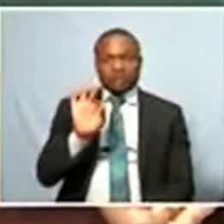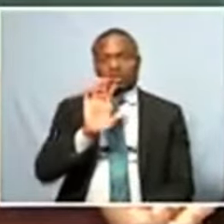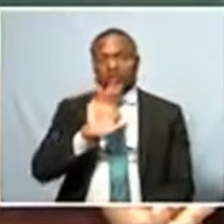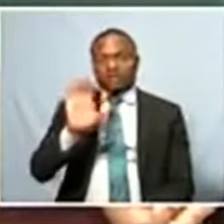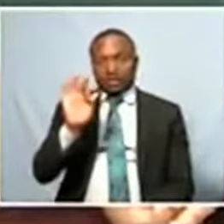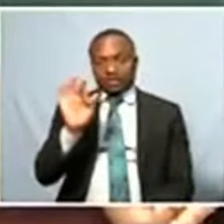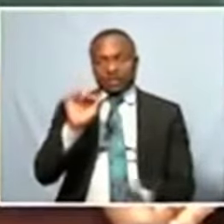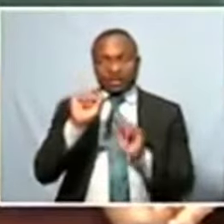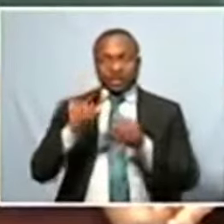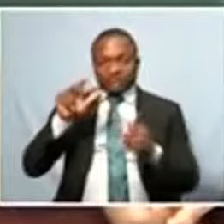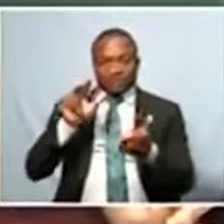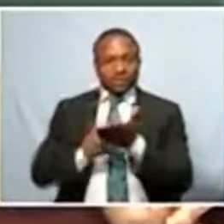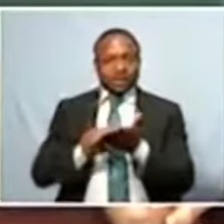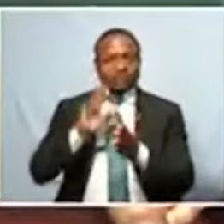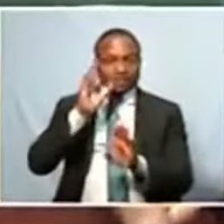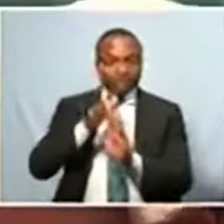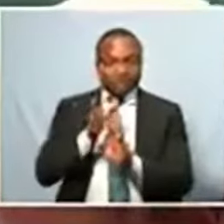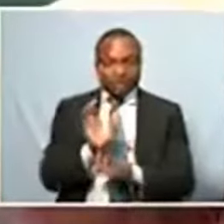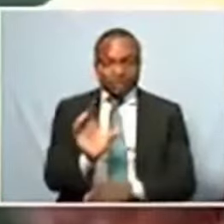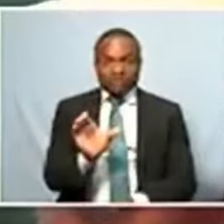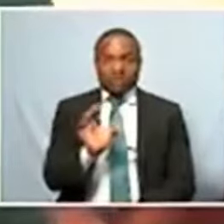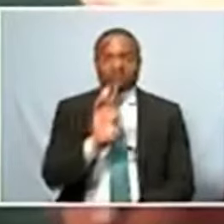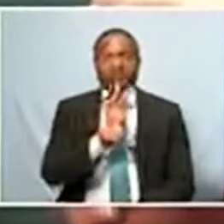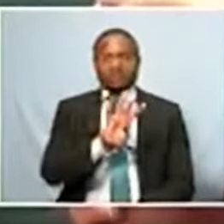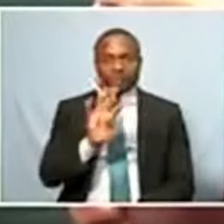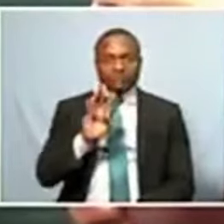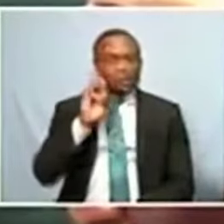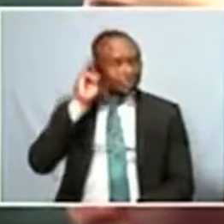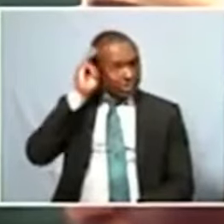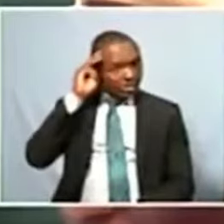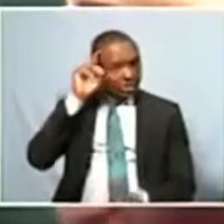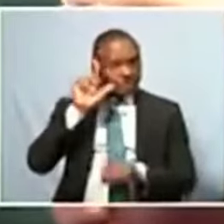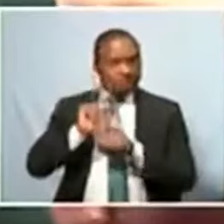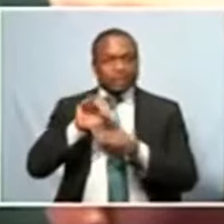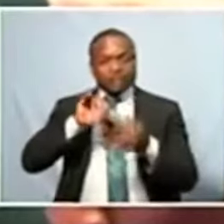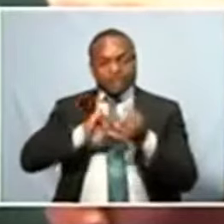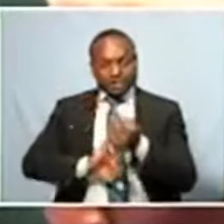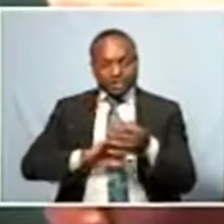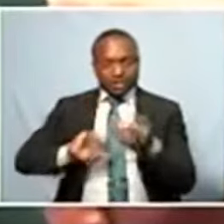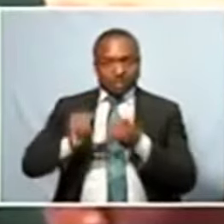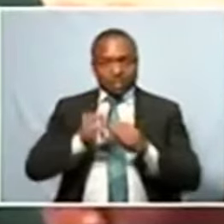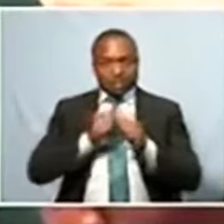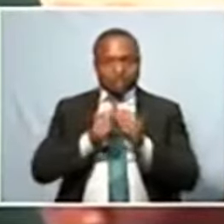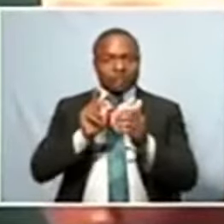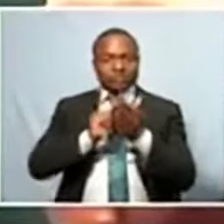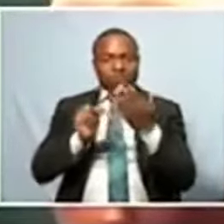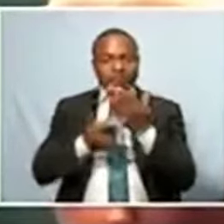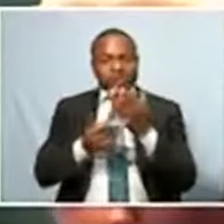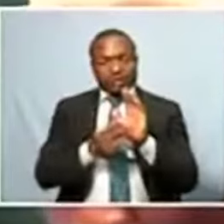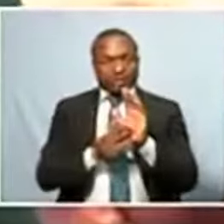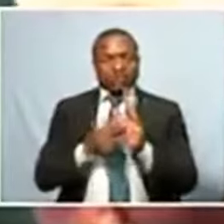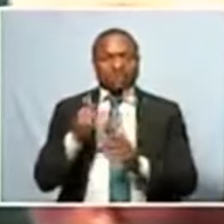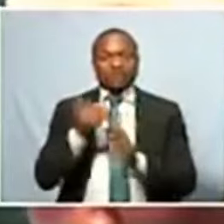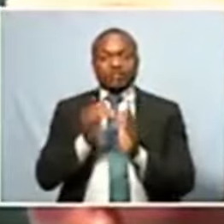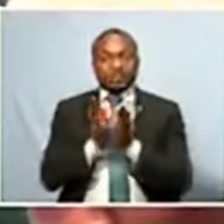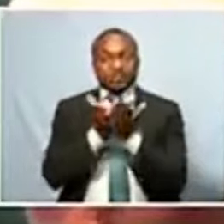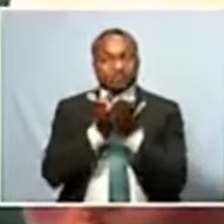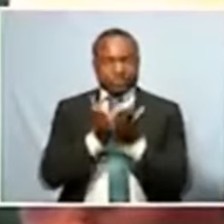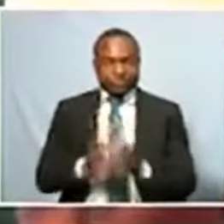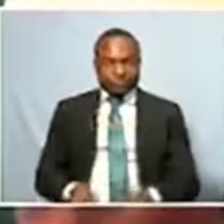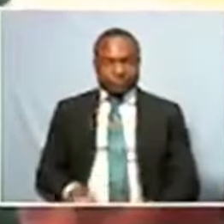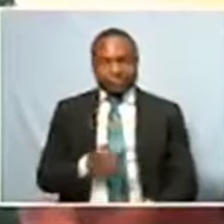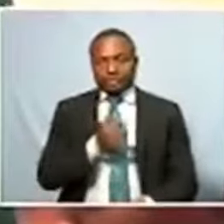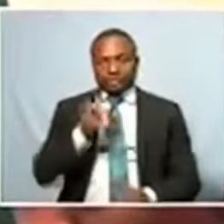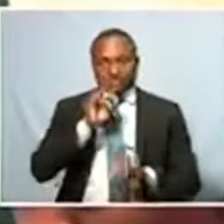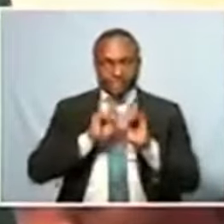97,890,919 be approved in respect of head 44, Ministry of Labor and Social Security, in line with the programs as outlined in the Yellow Book.